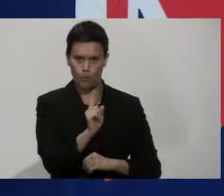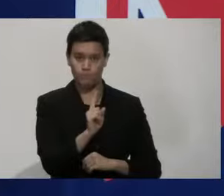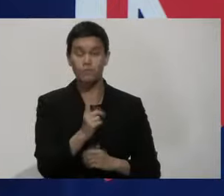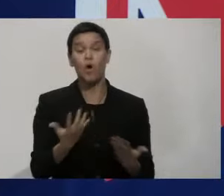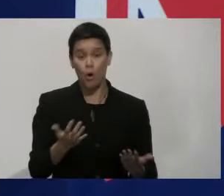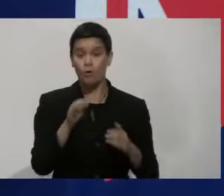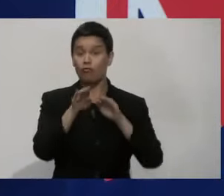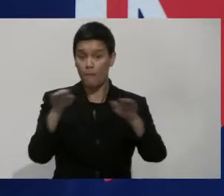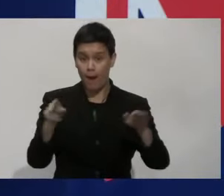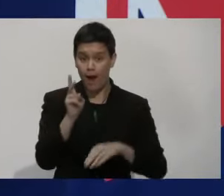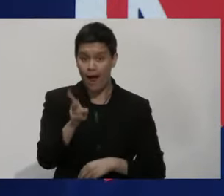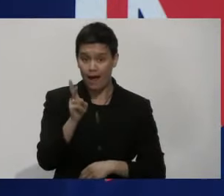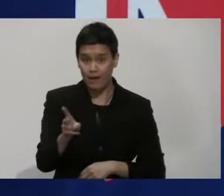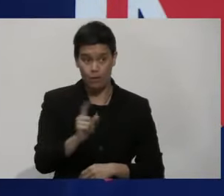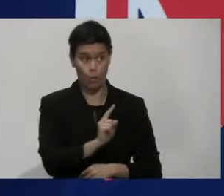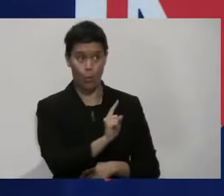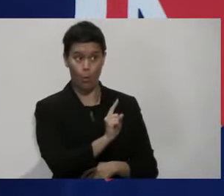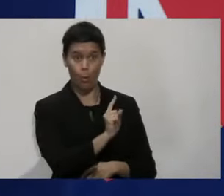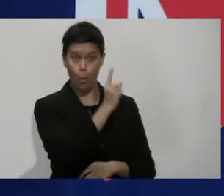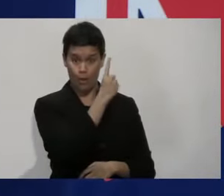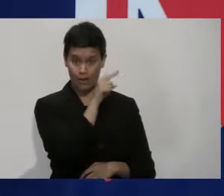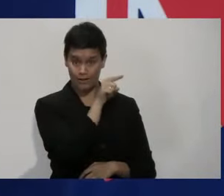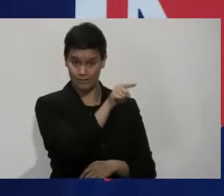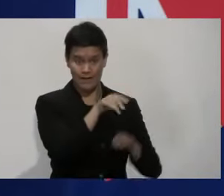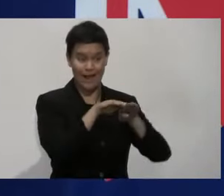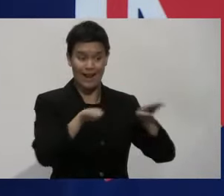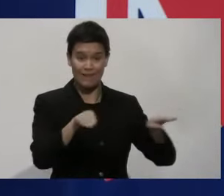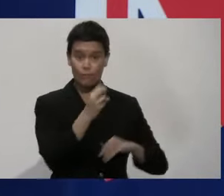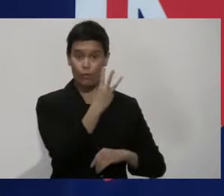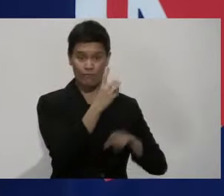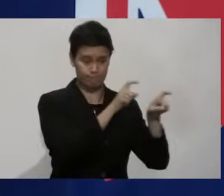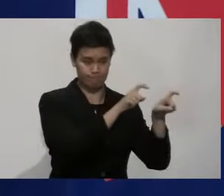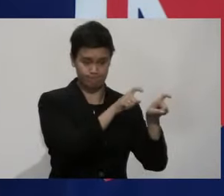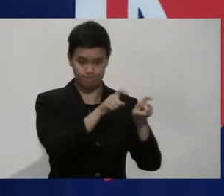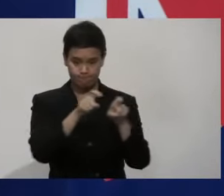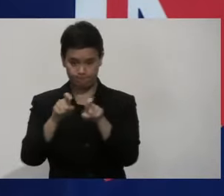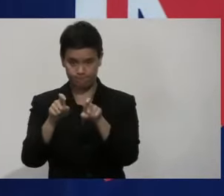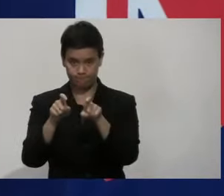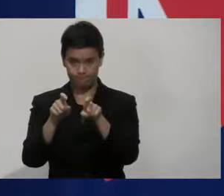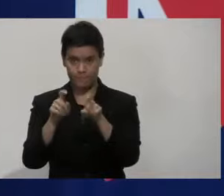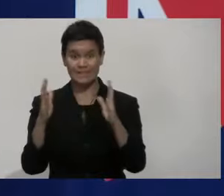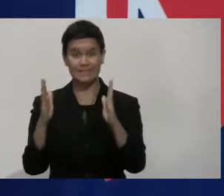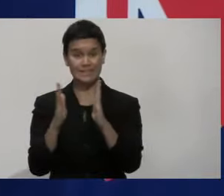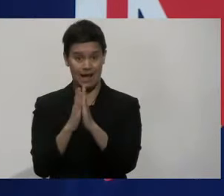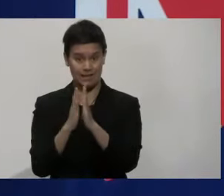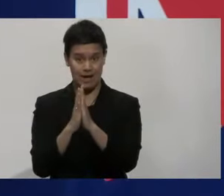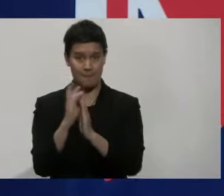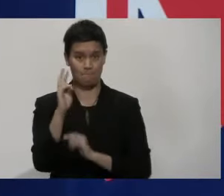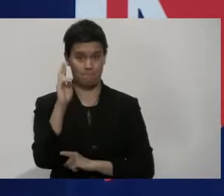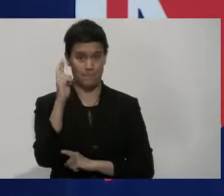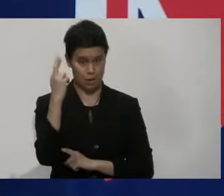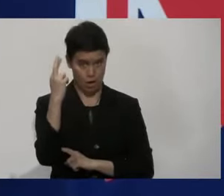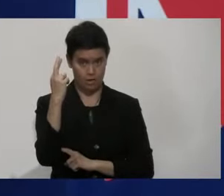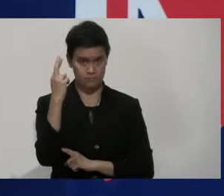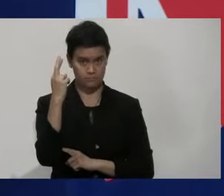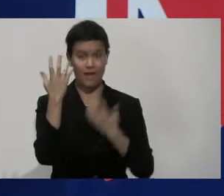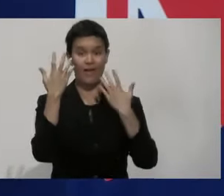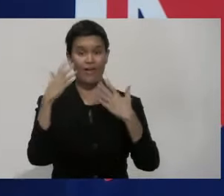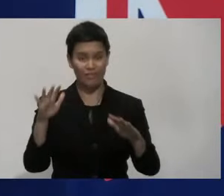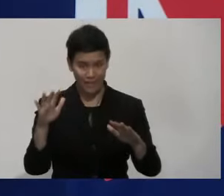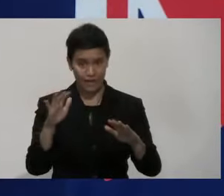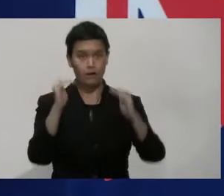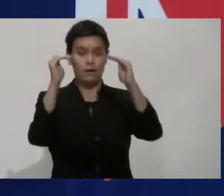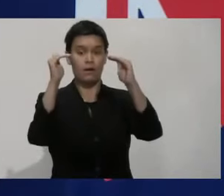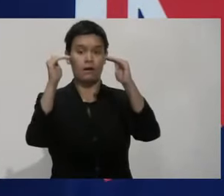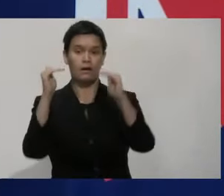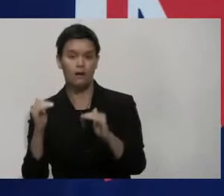for Auckland until 11:59 p.m. on Sunday. From there, we will then move into level 2 for Auckland,